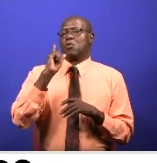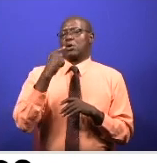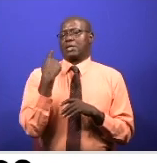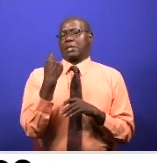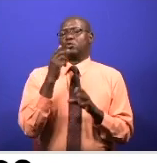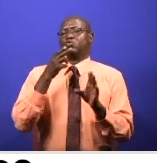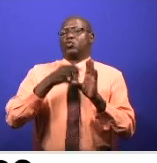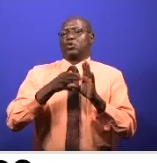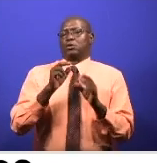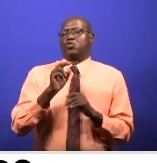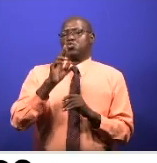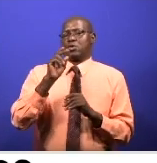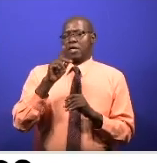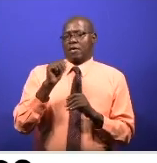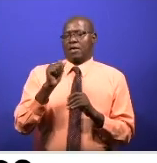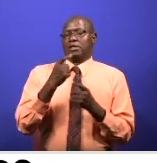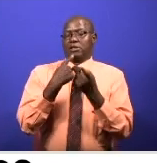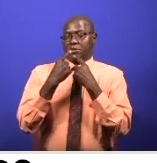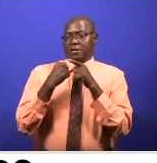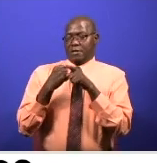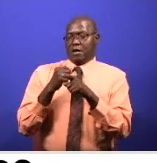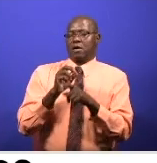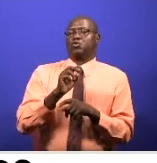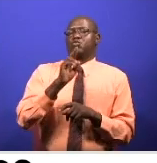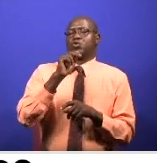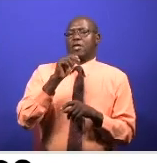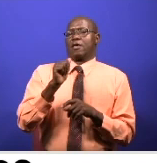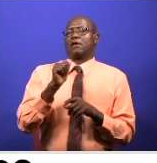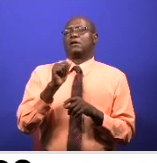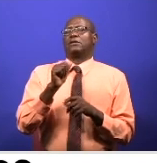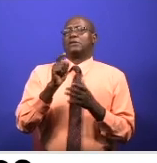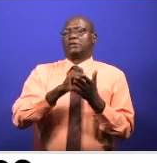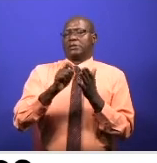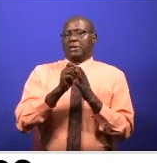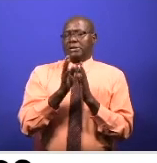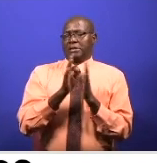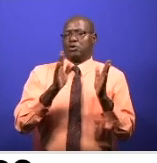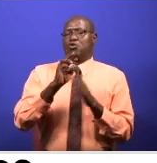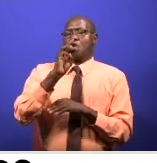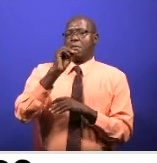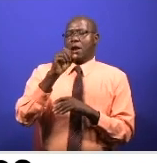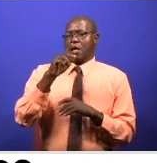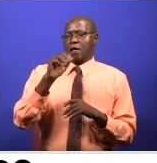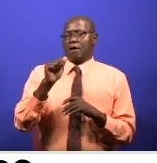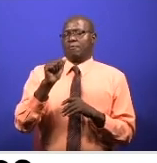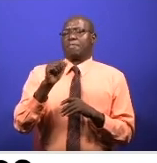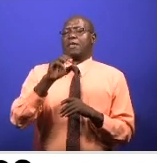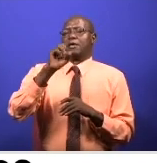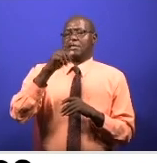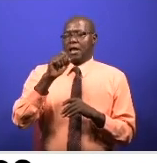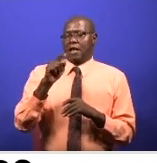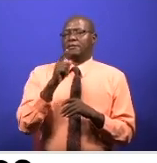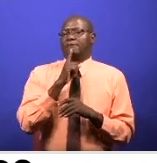Speaking at the UDA headquarters when he was received by UDA Secretary General Clopas Malala, Salat said his decision to join UDA